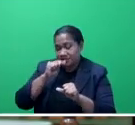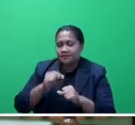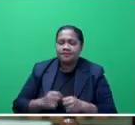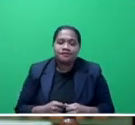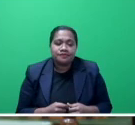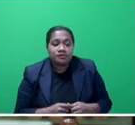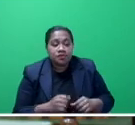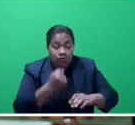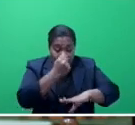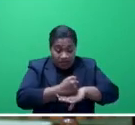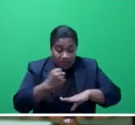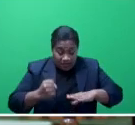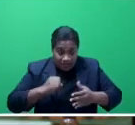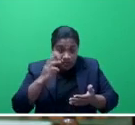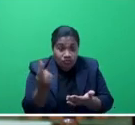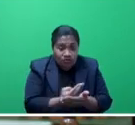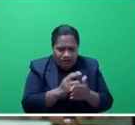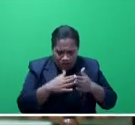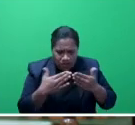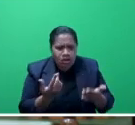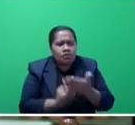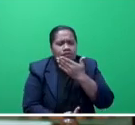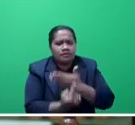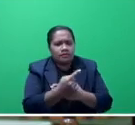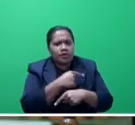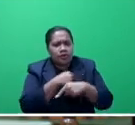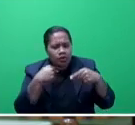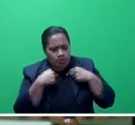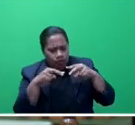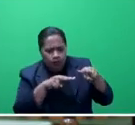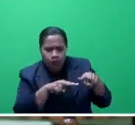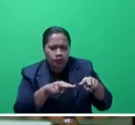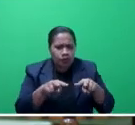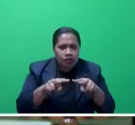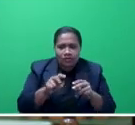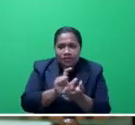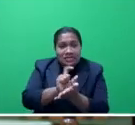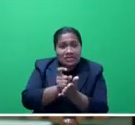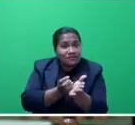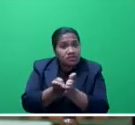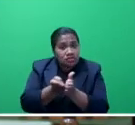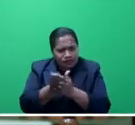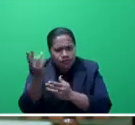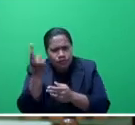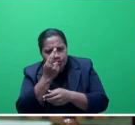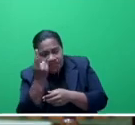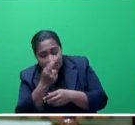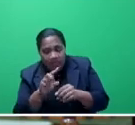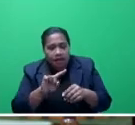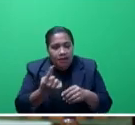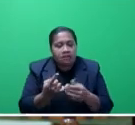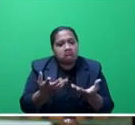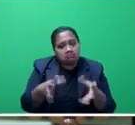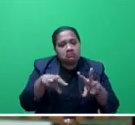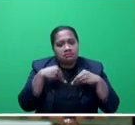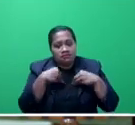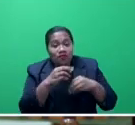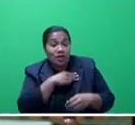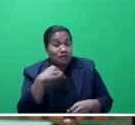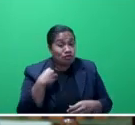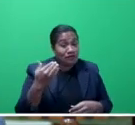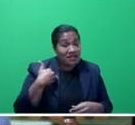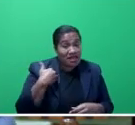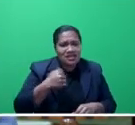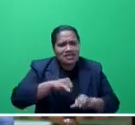Speaker, sir, we have instituted a hiring freeze throughout the civil service. However, we made exceptions for the Ministries of Health and